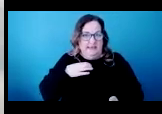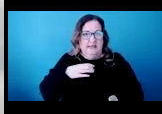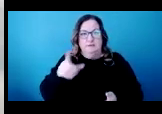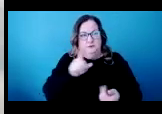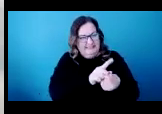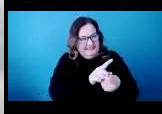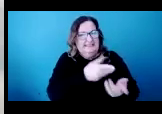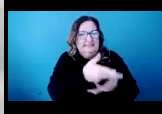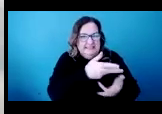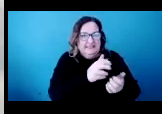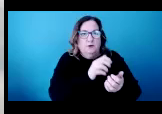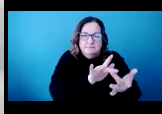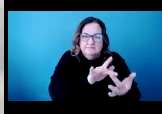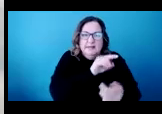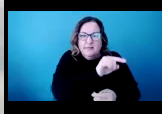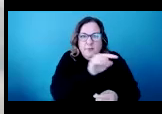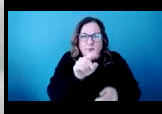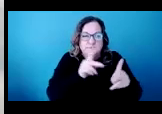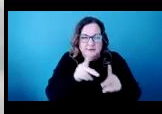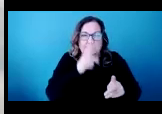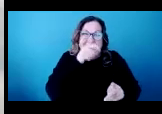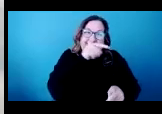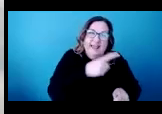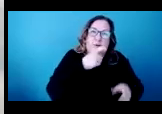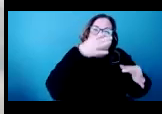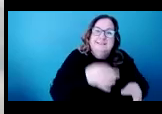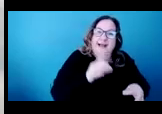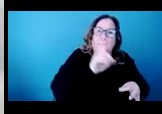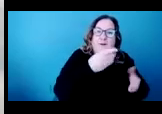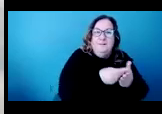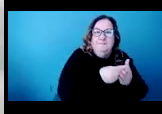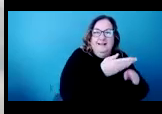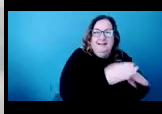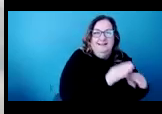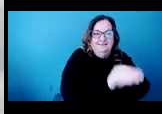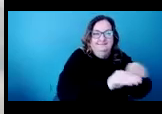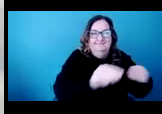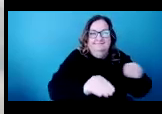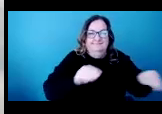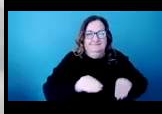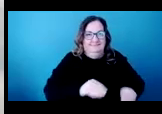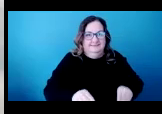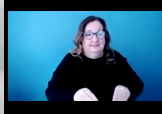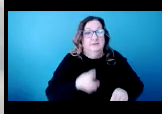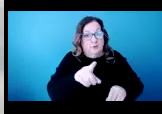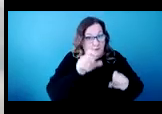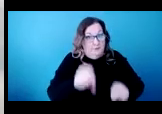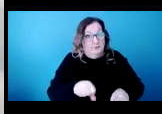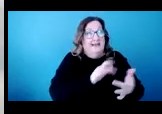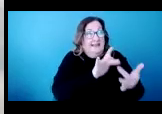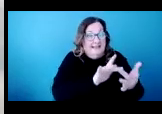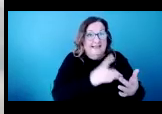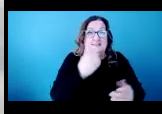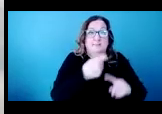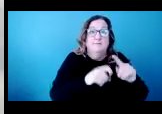because ultimately they'll decide where that money goes. So if you can get someone in executive appropriations on your team, you have